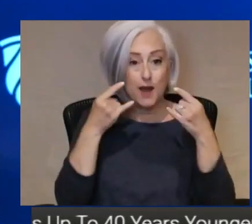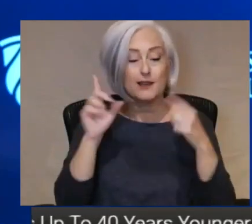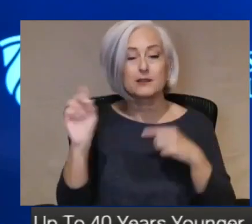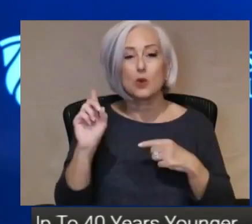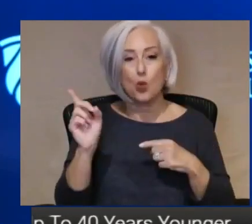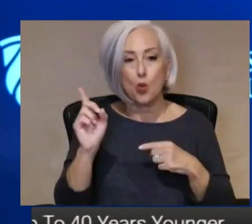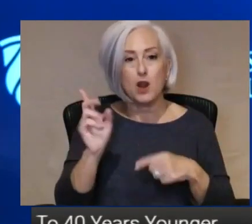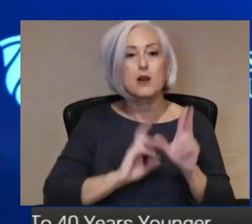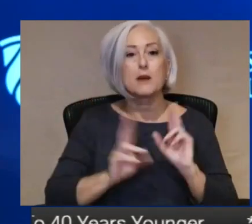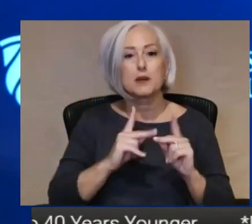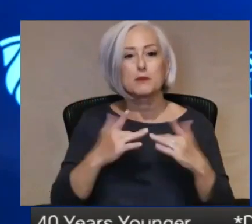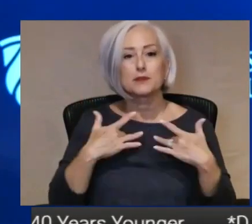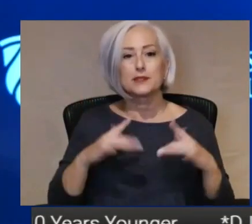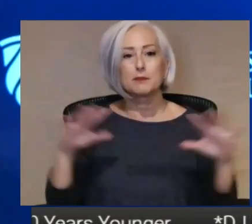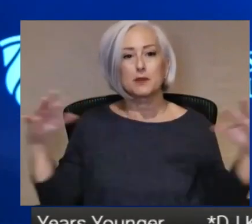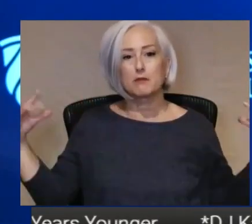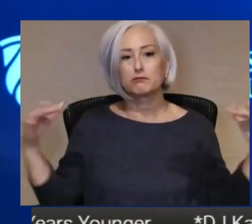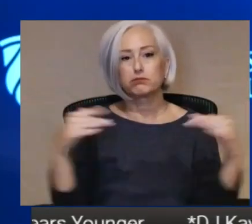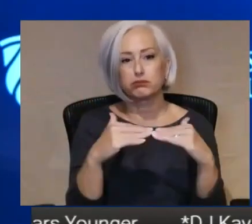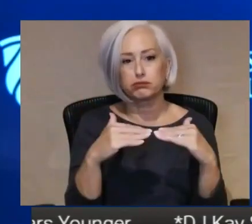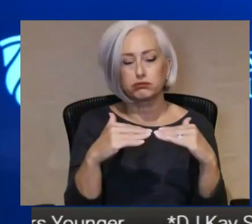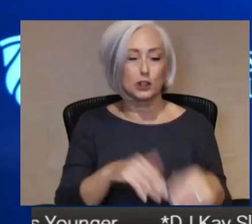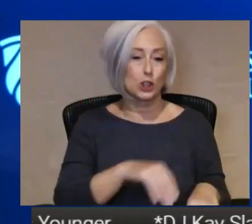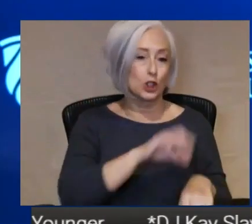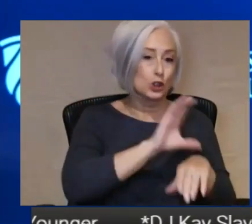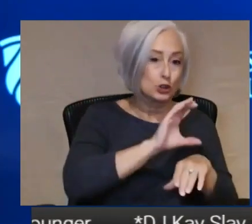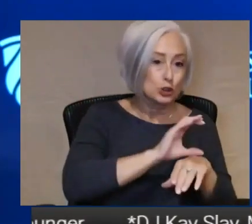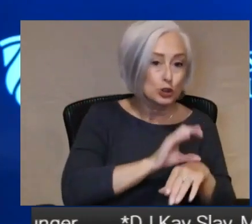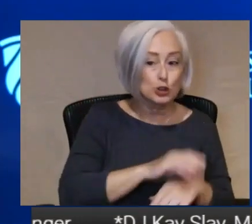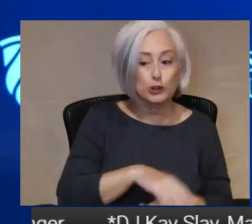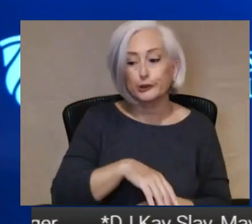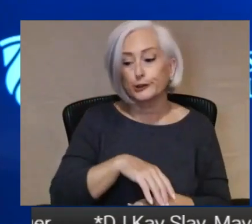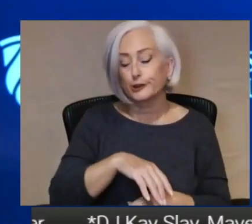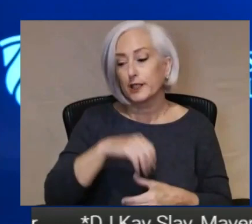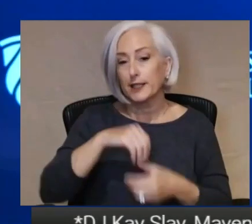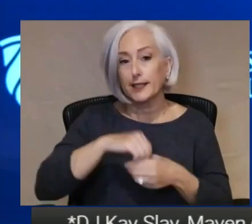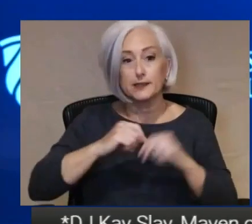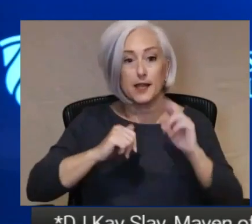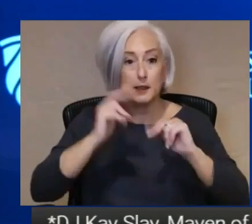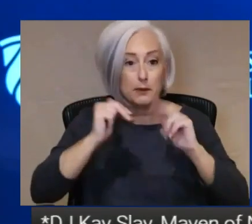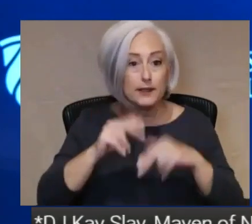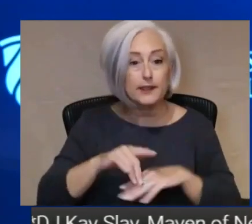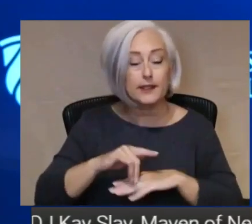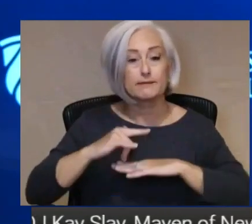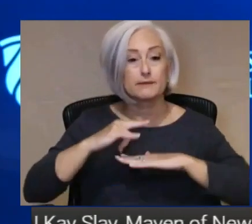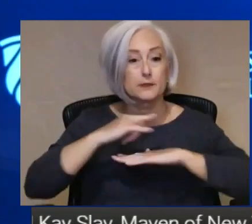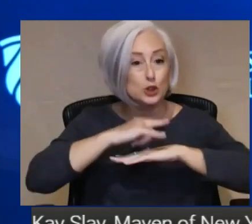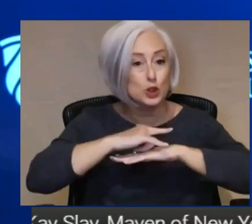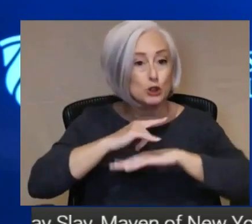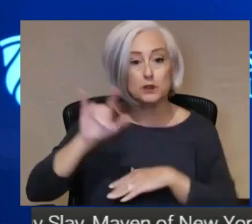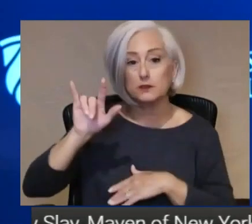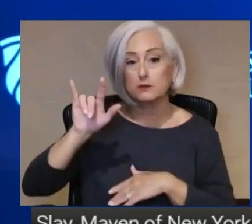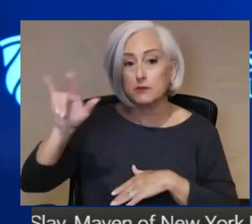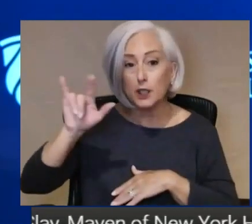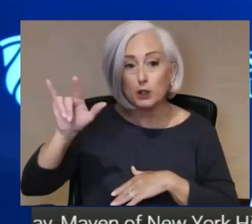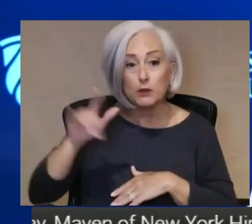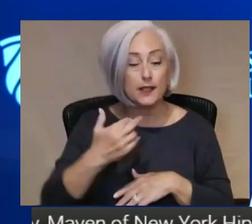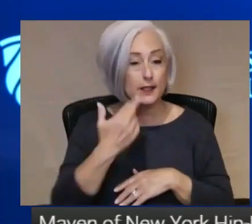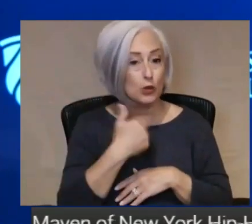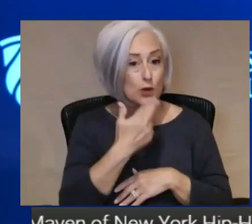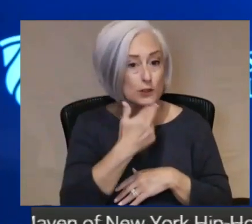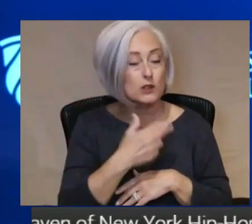a church, any indoor environment, an airplane, a terminal, you know, a restaurant, et cetera, you're going to see more